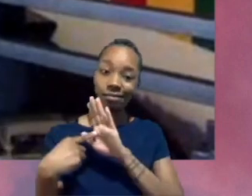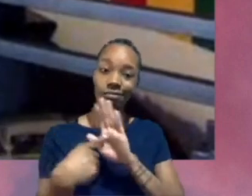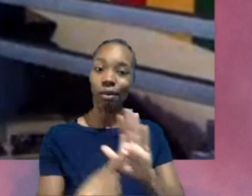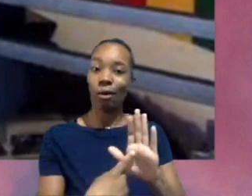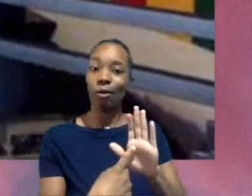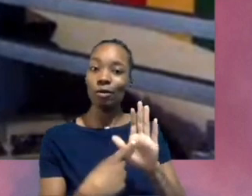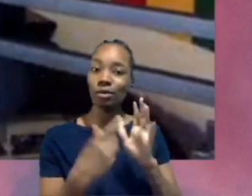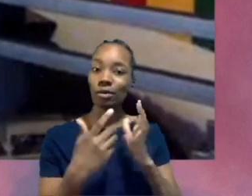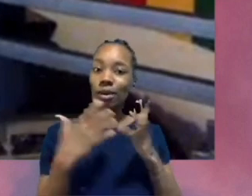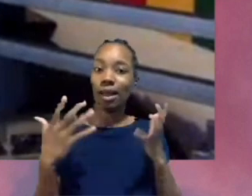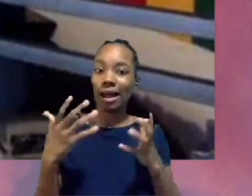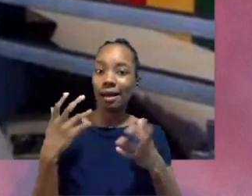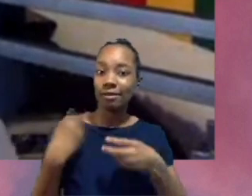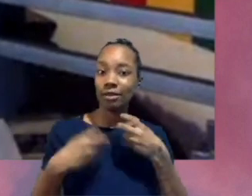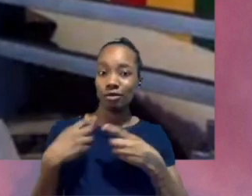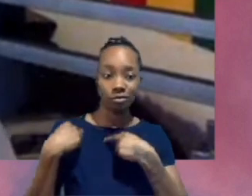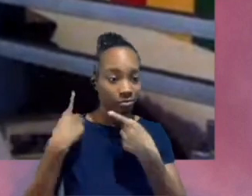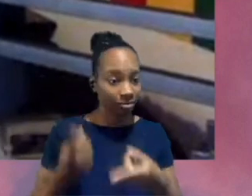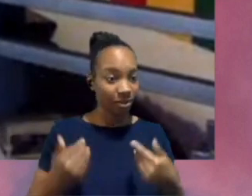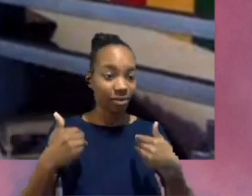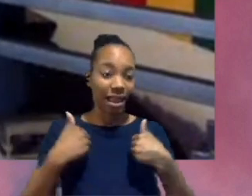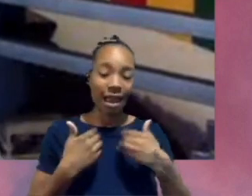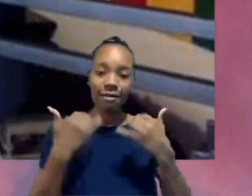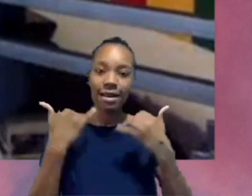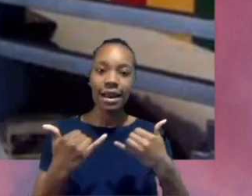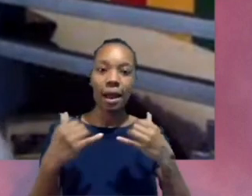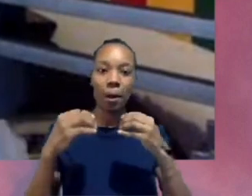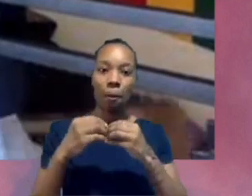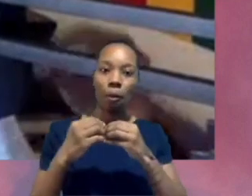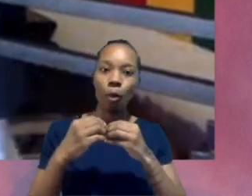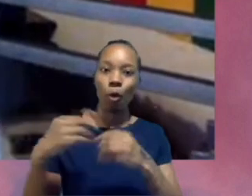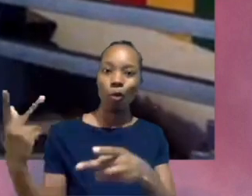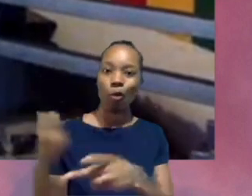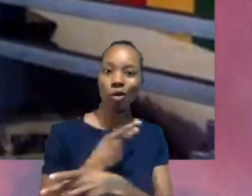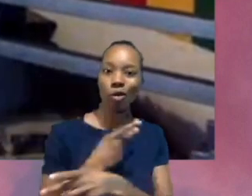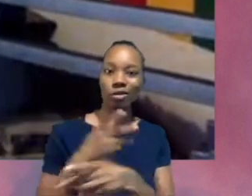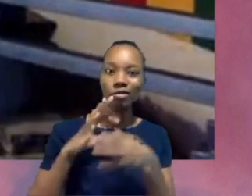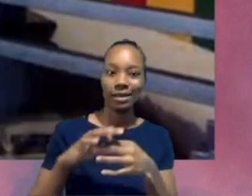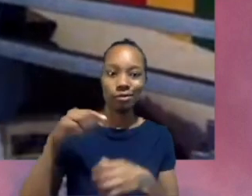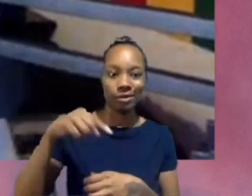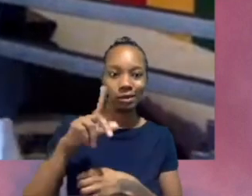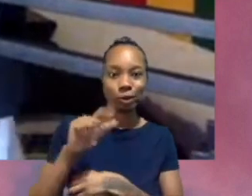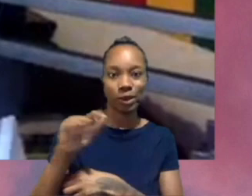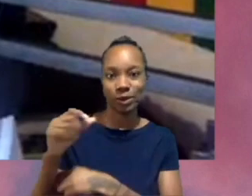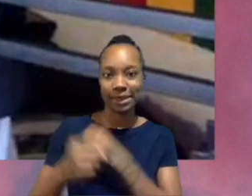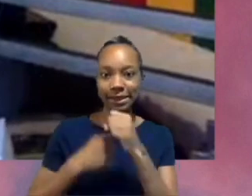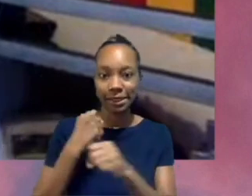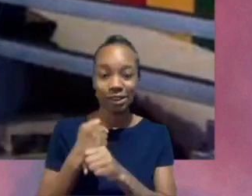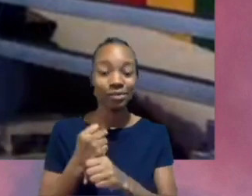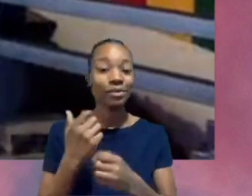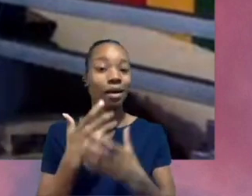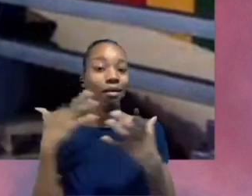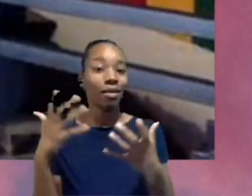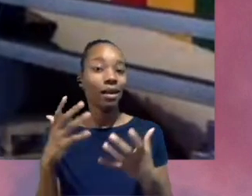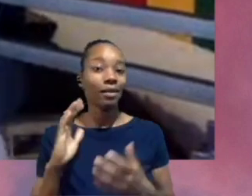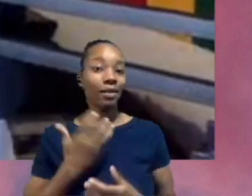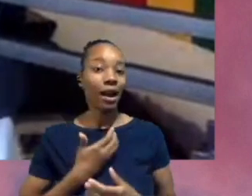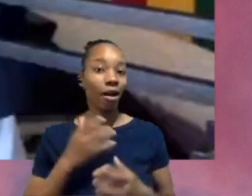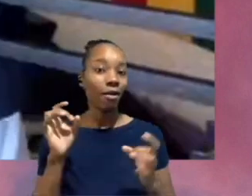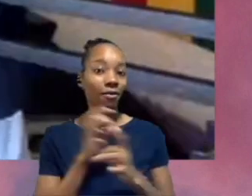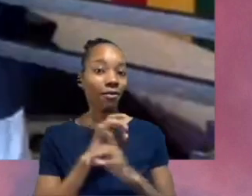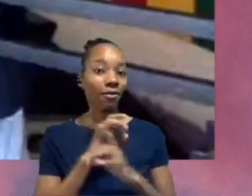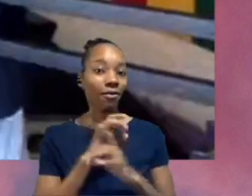already here and have been exacerbated by the type of year that we just experienced. And a lot of the particular violences that we do experience in the United States and throughout the